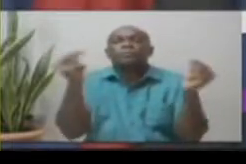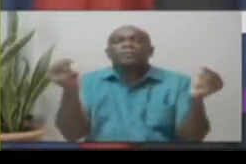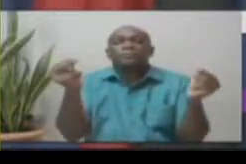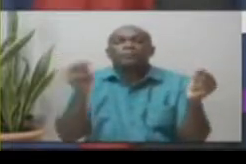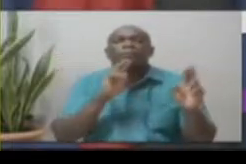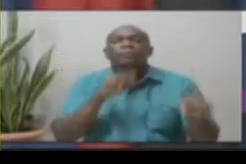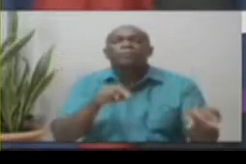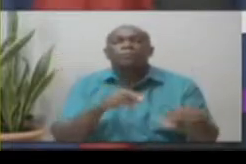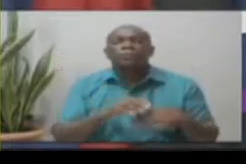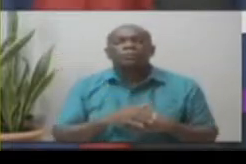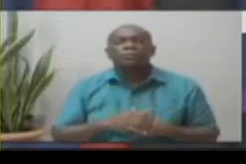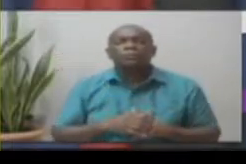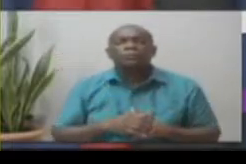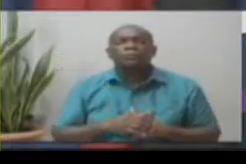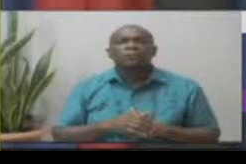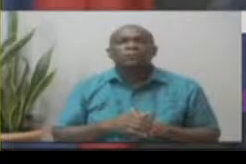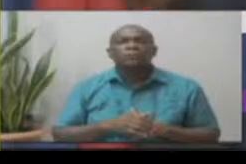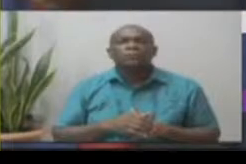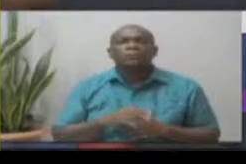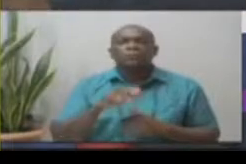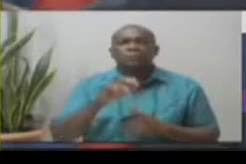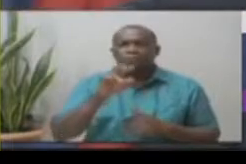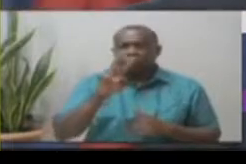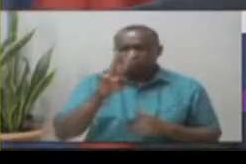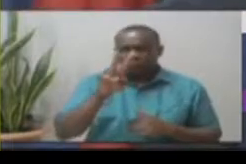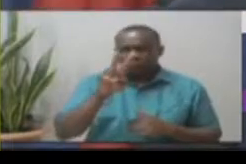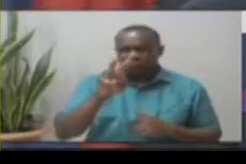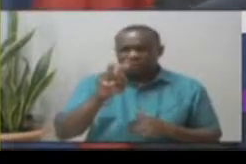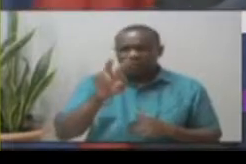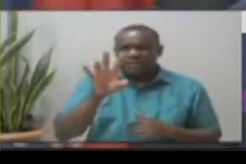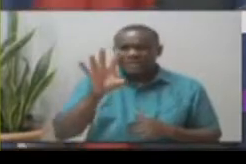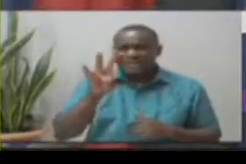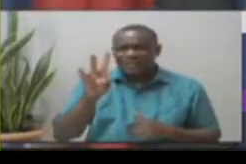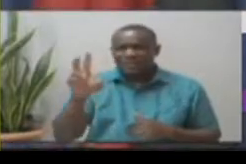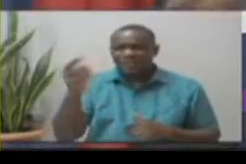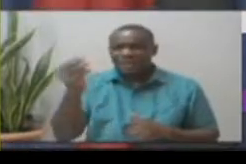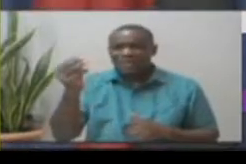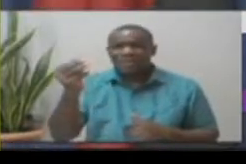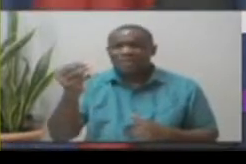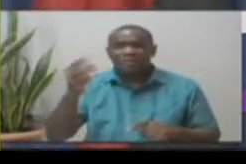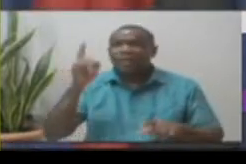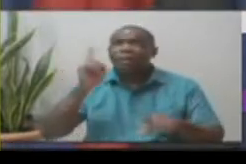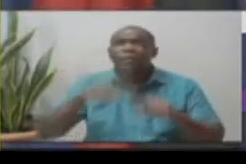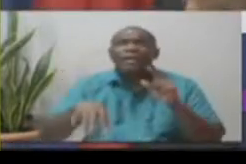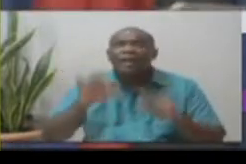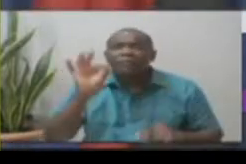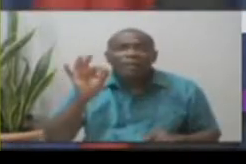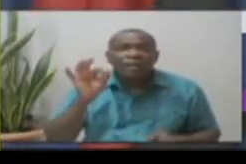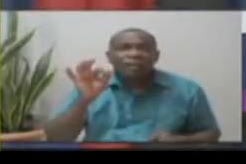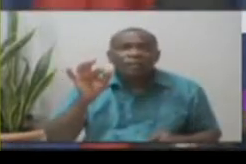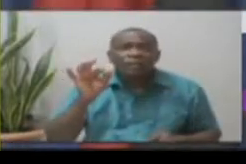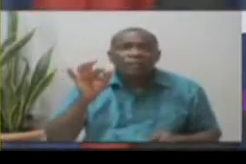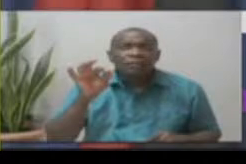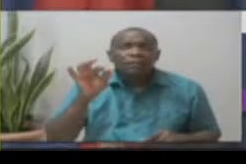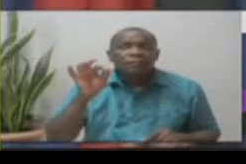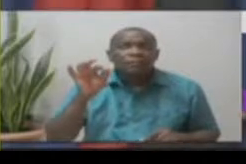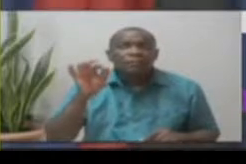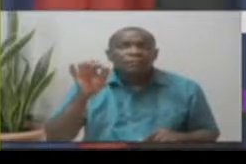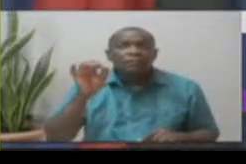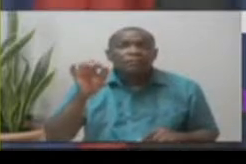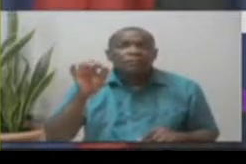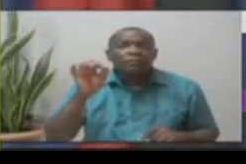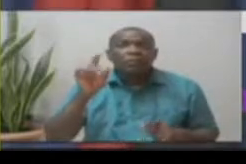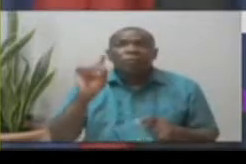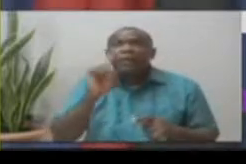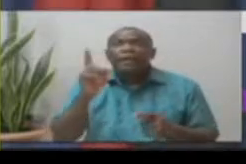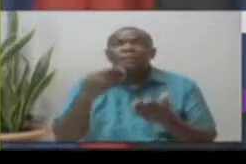But $277 million we can't account for. But the Dutch government is pursuing it, paid from Trinidad and